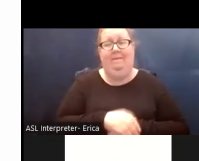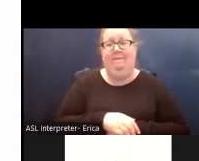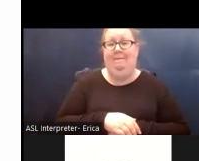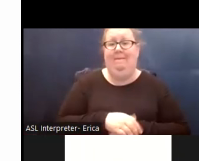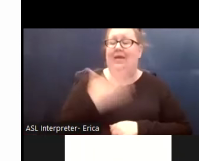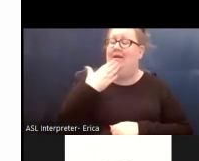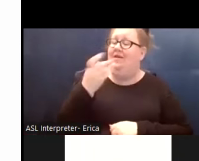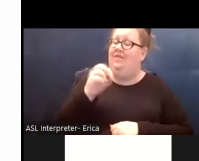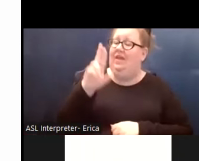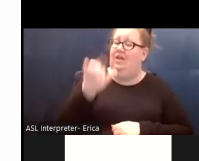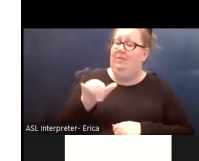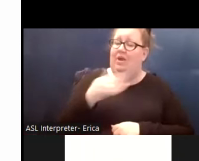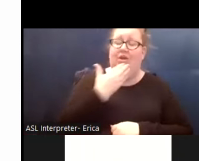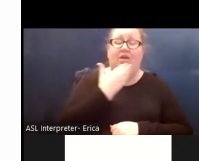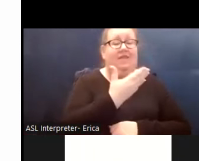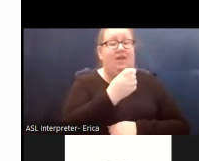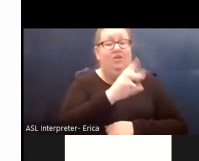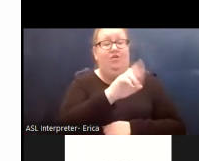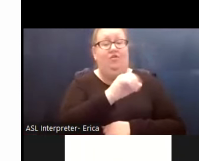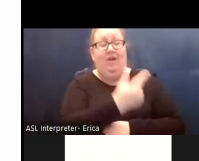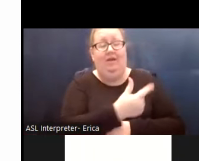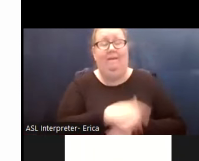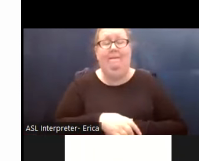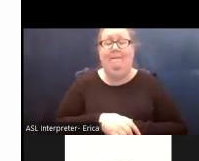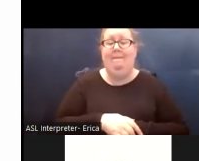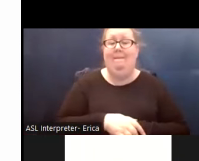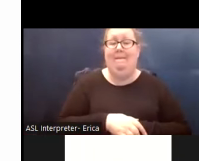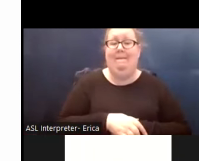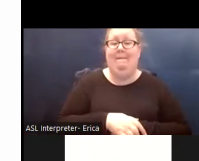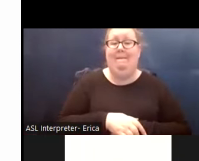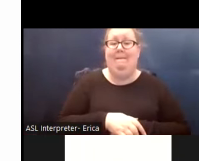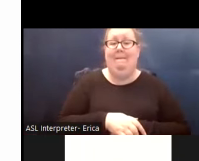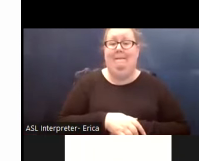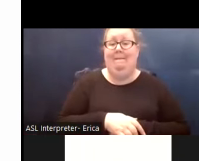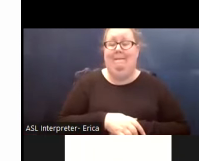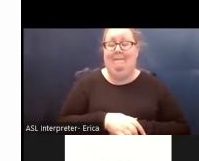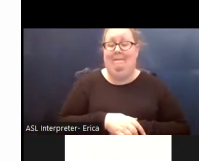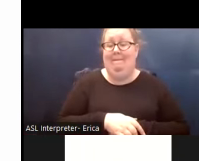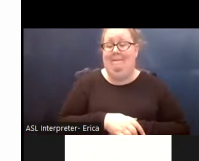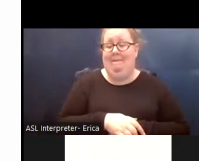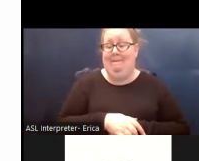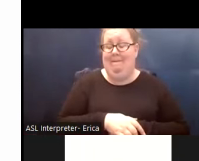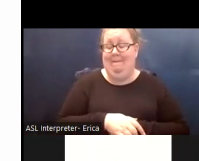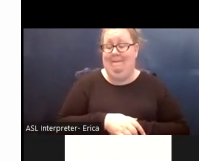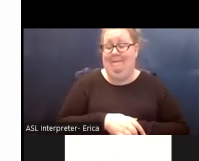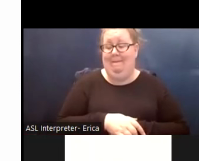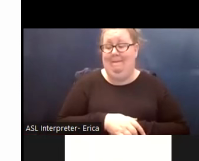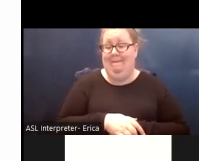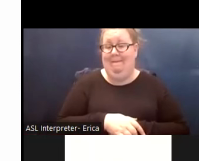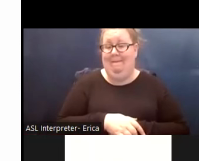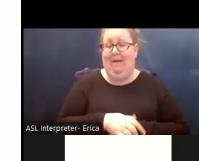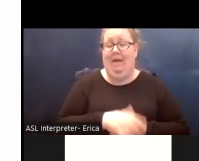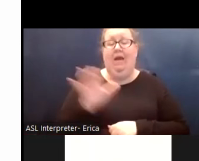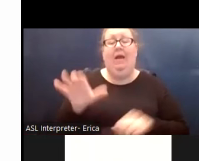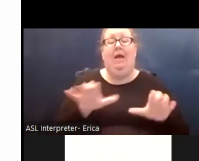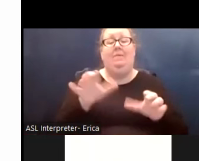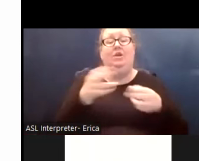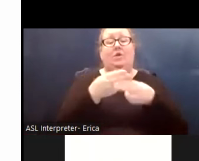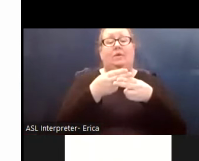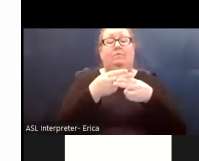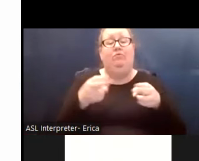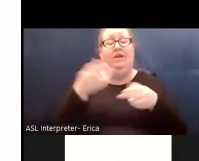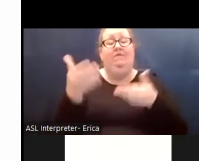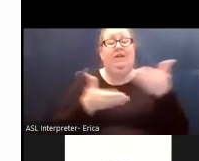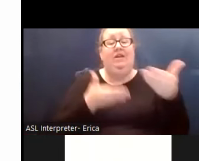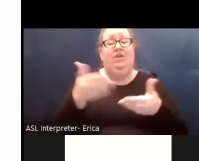Thank you, Mary. Thank you, Greg. I'll give over a brief introduction, and then I'm